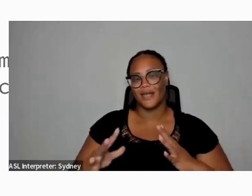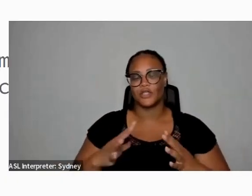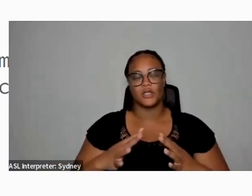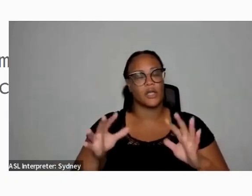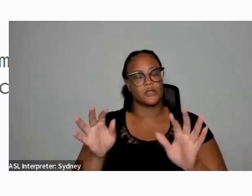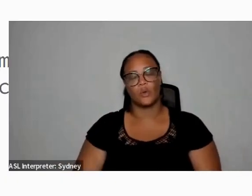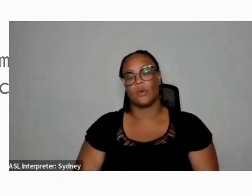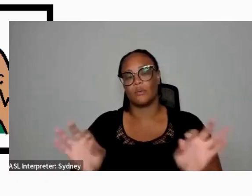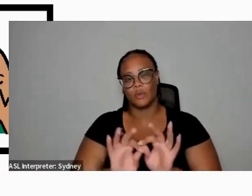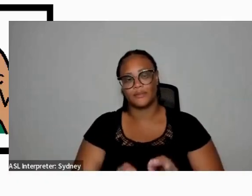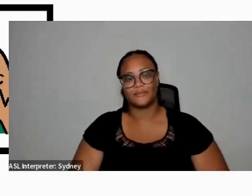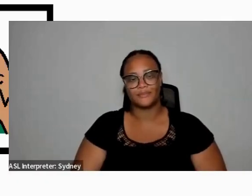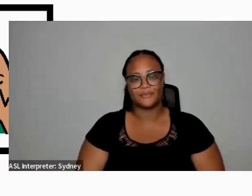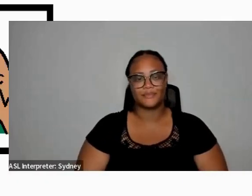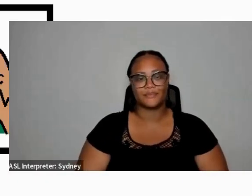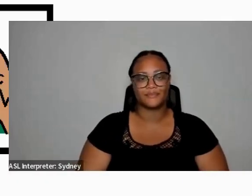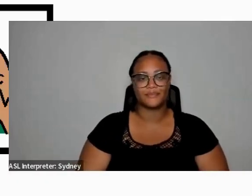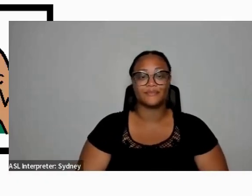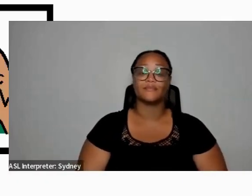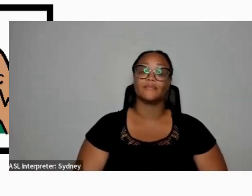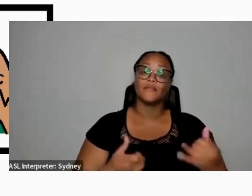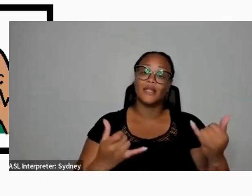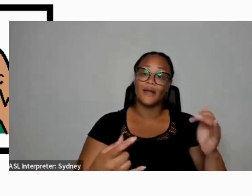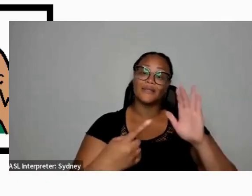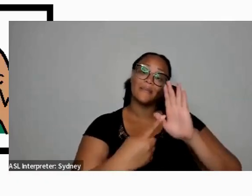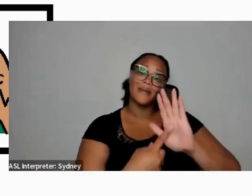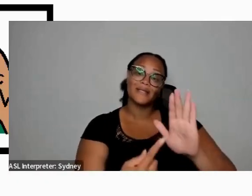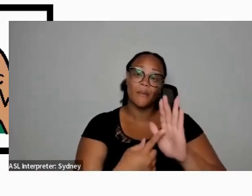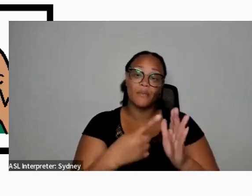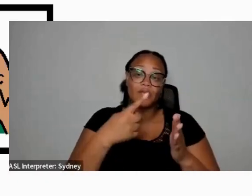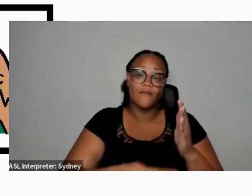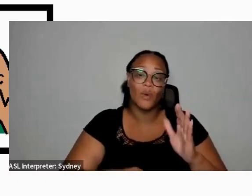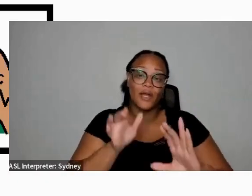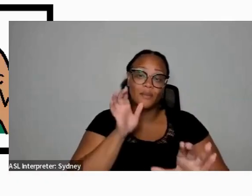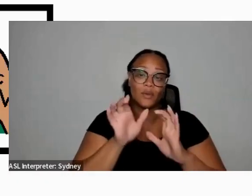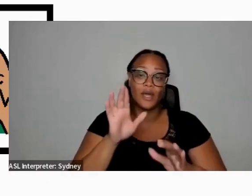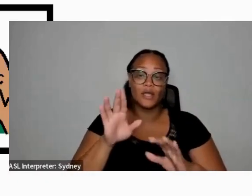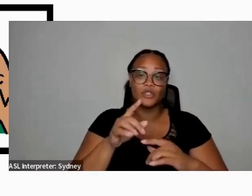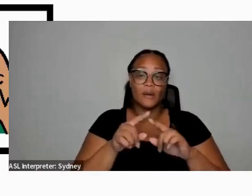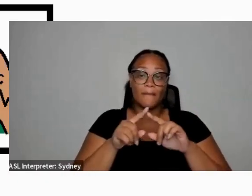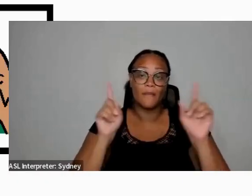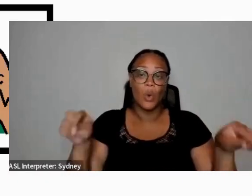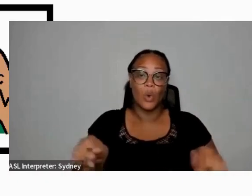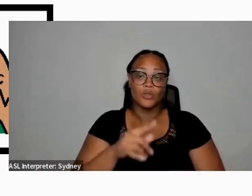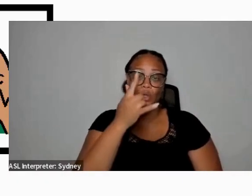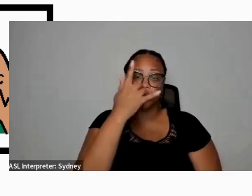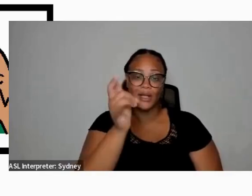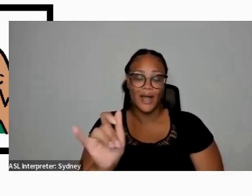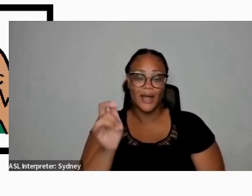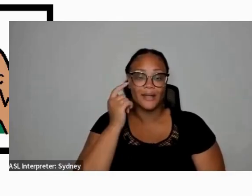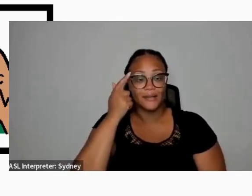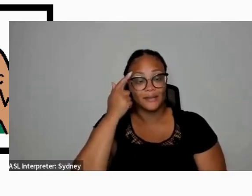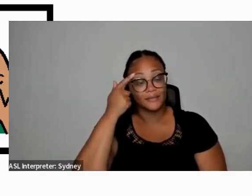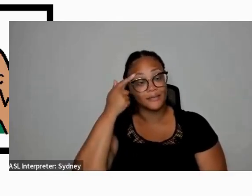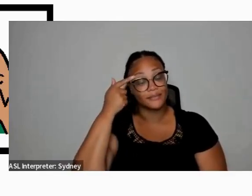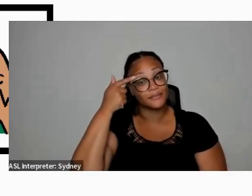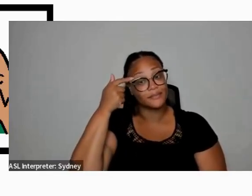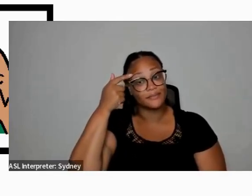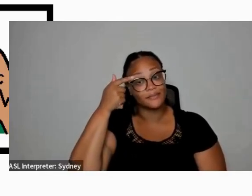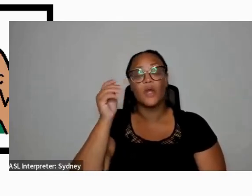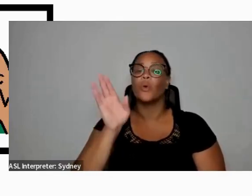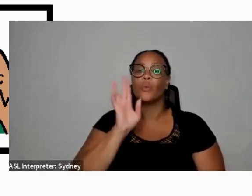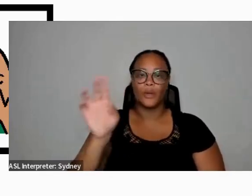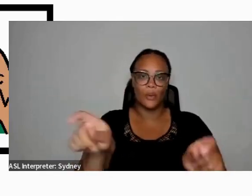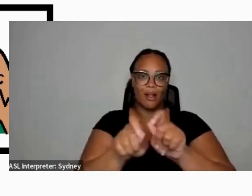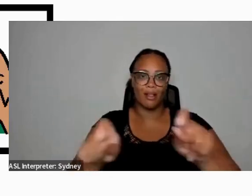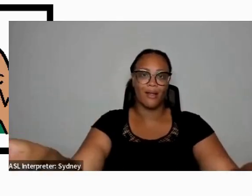few slides are just some examples of communication boards that will be a part of this presentation. When it is on the